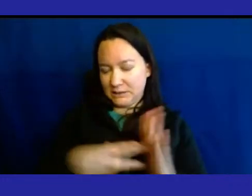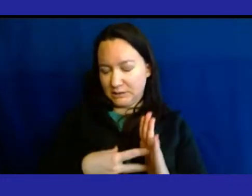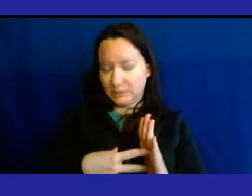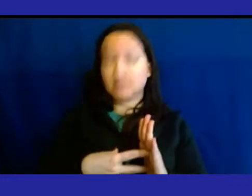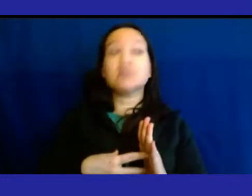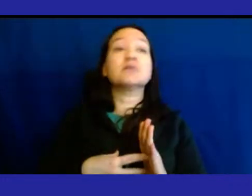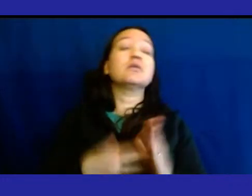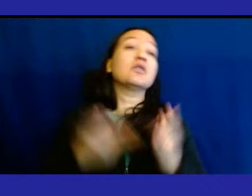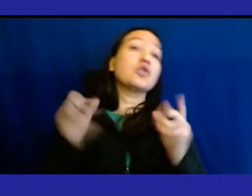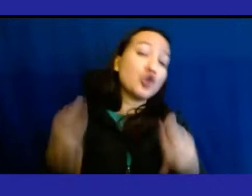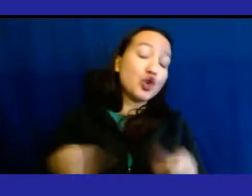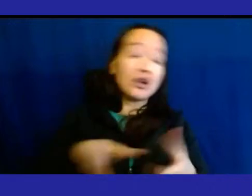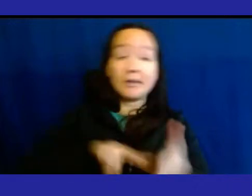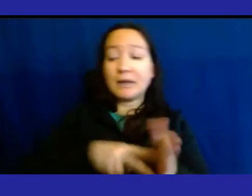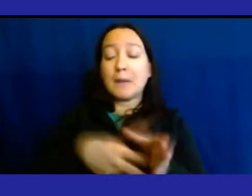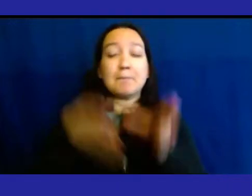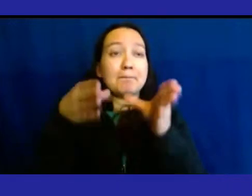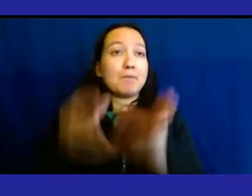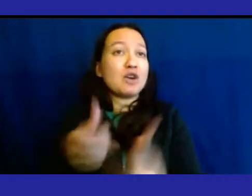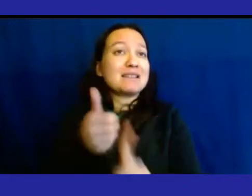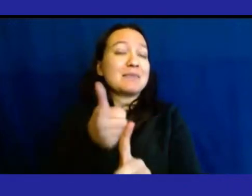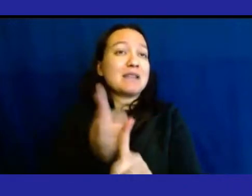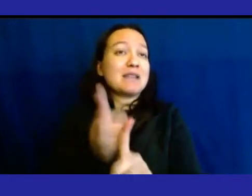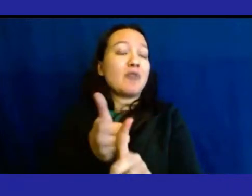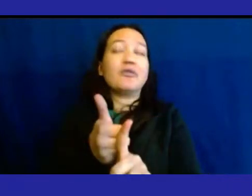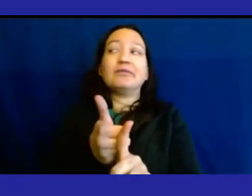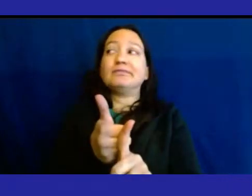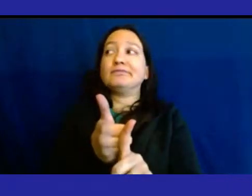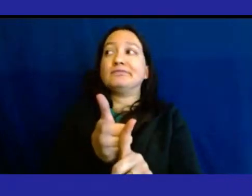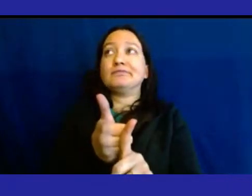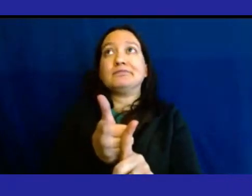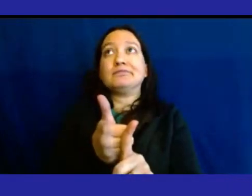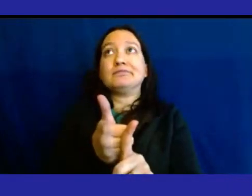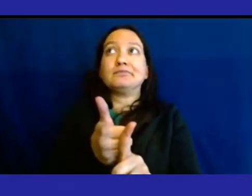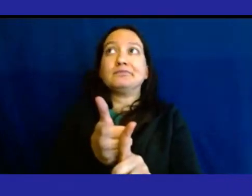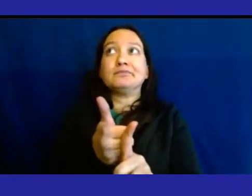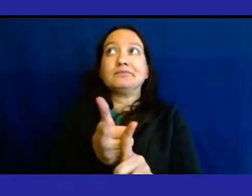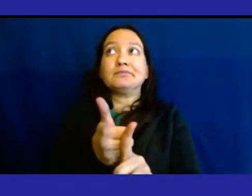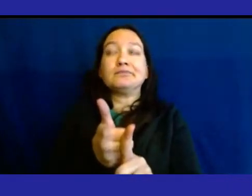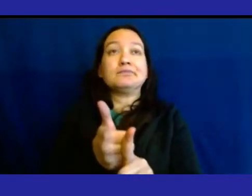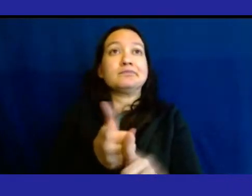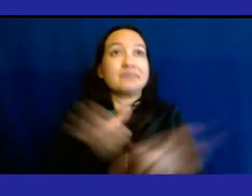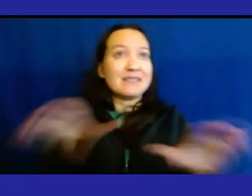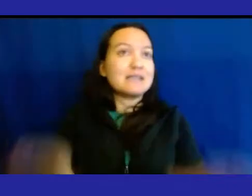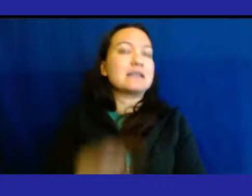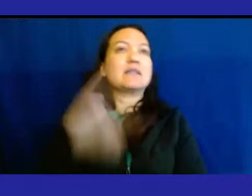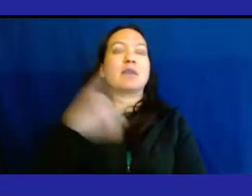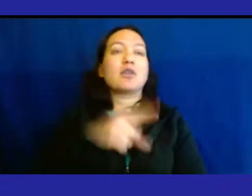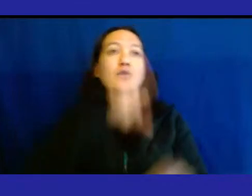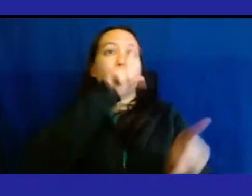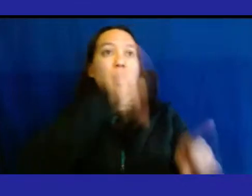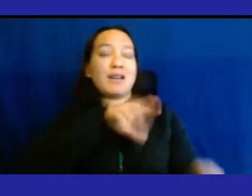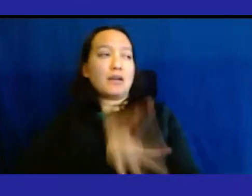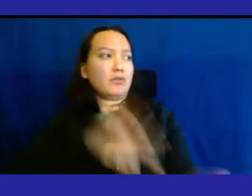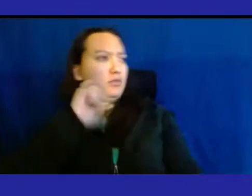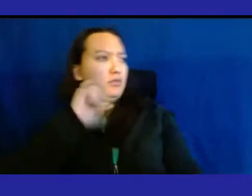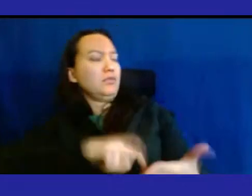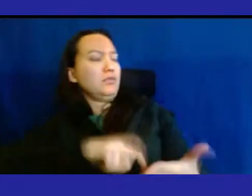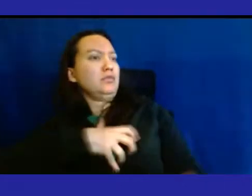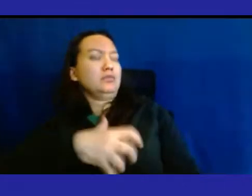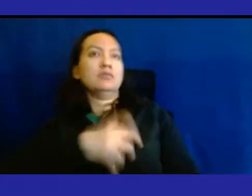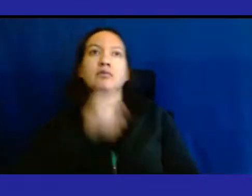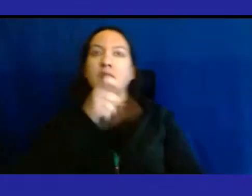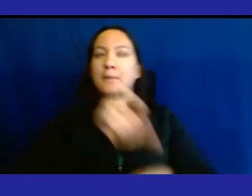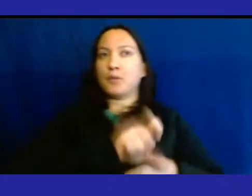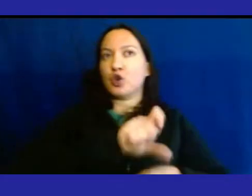could be where the person who's alleged to have committed these acts, the respondent, is no longer employed